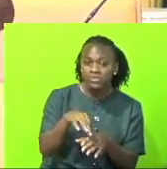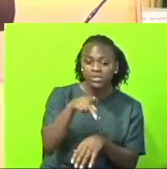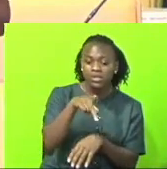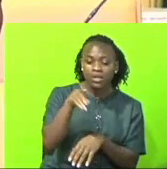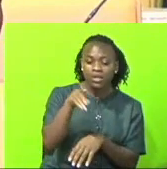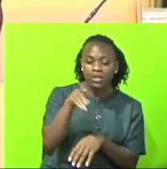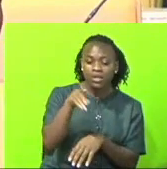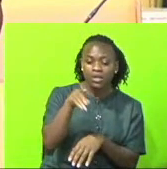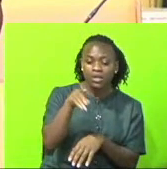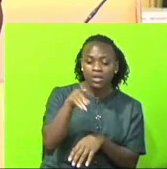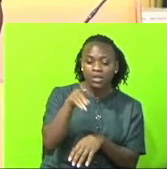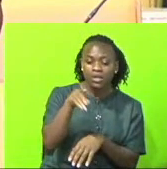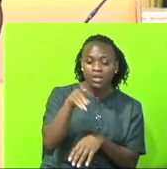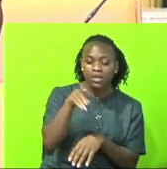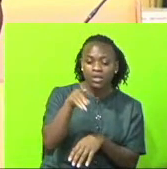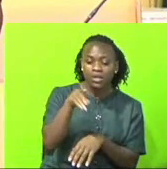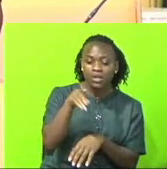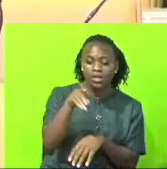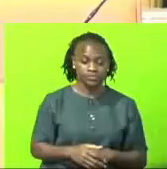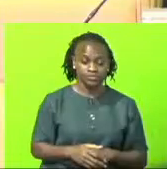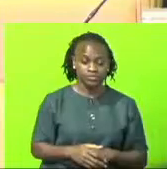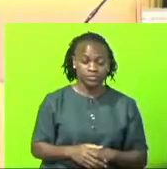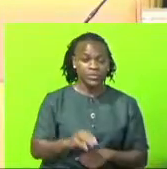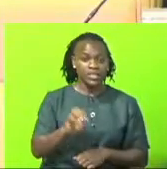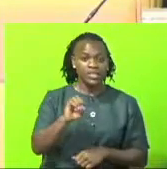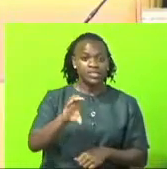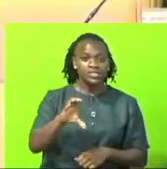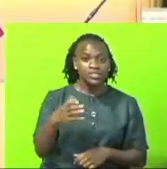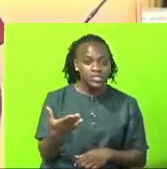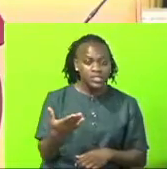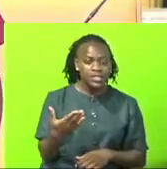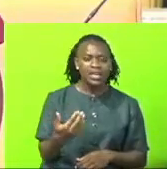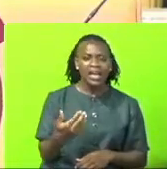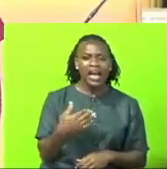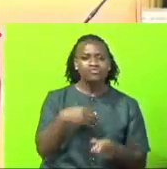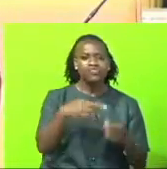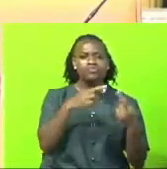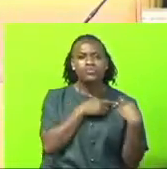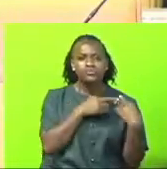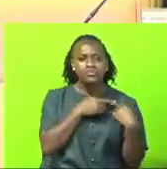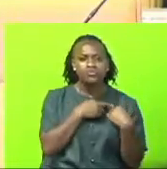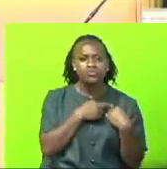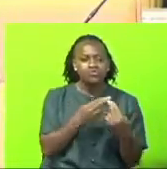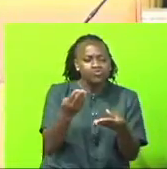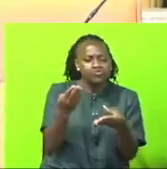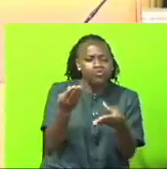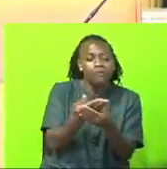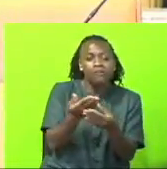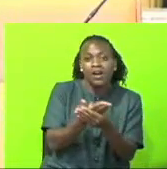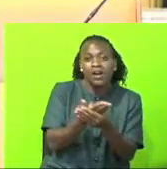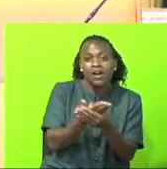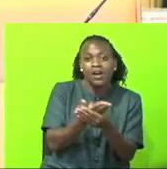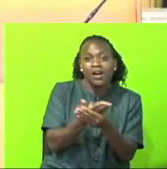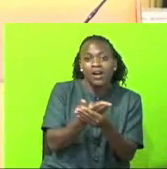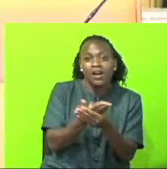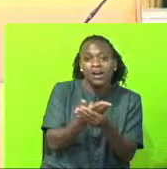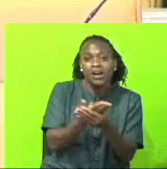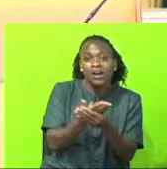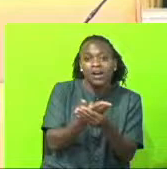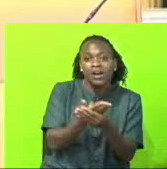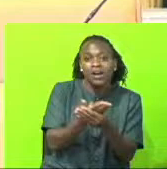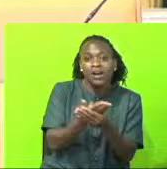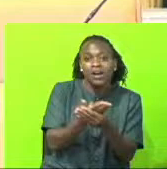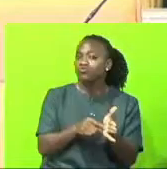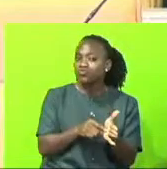Electoral Commission is constitutionally mandated to gazette it. And in publishing the Notice of